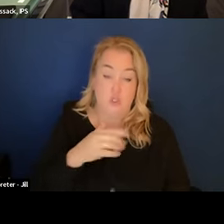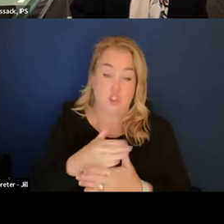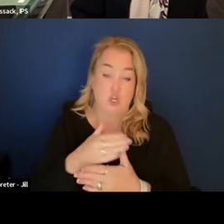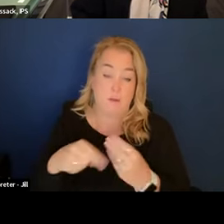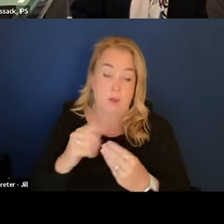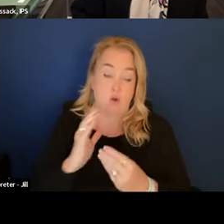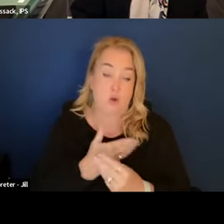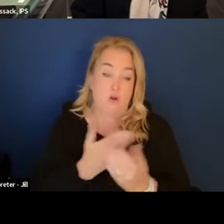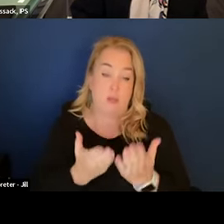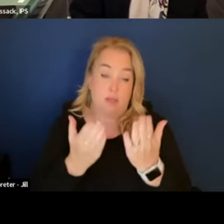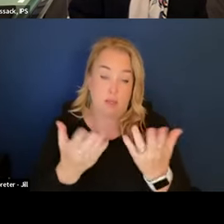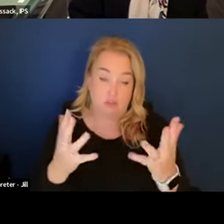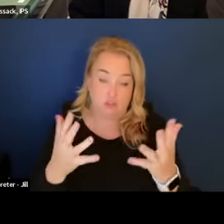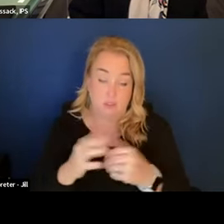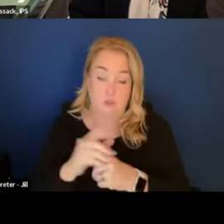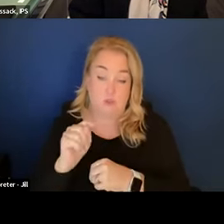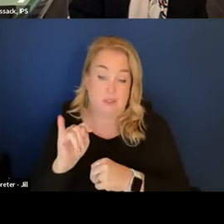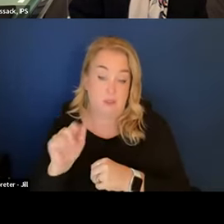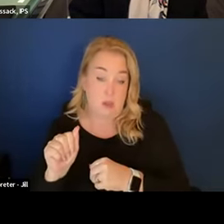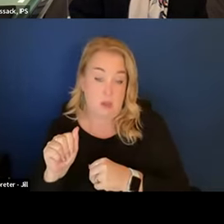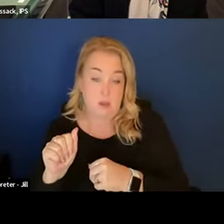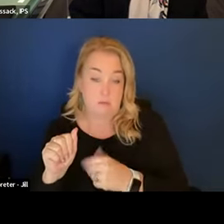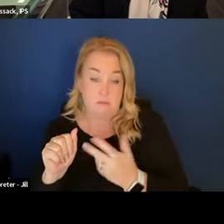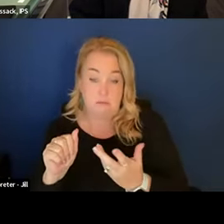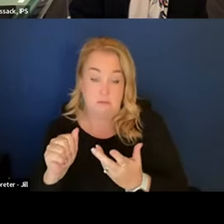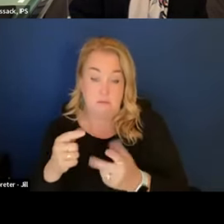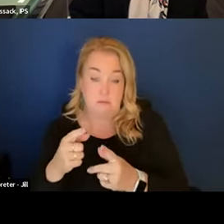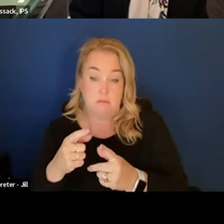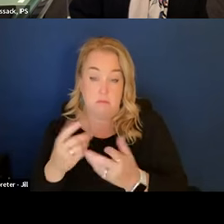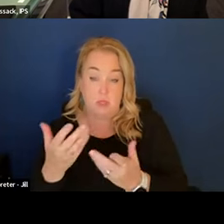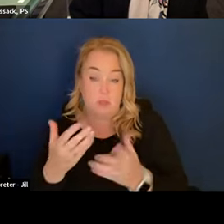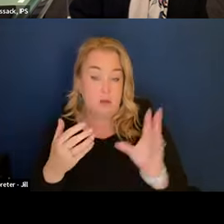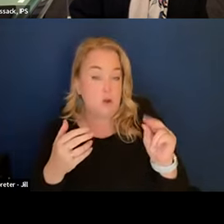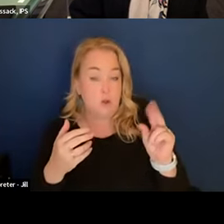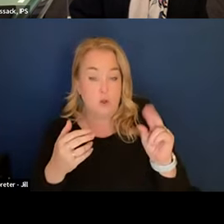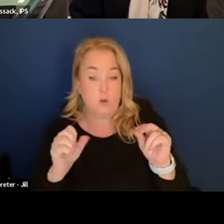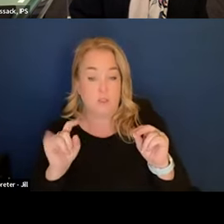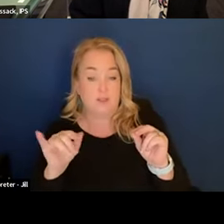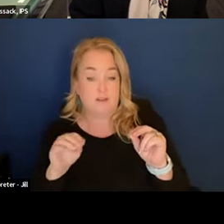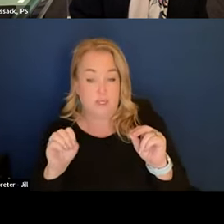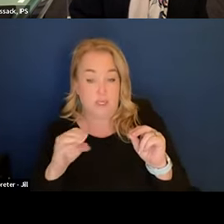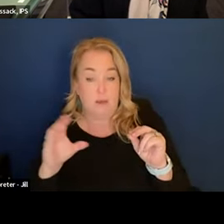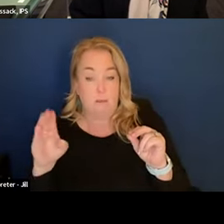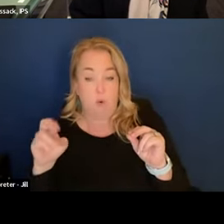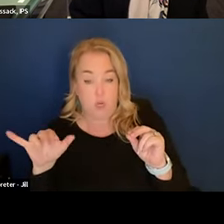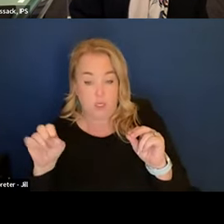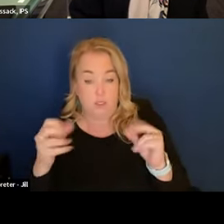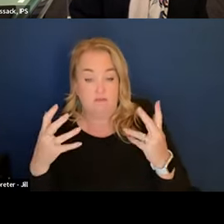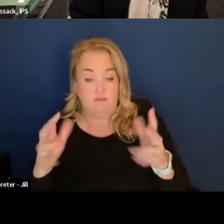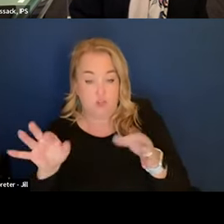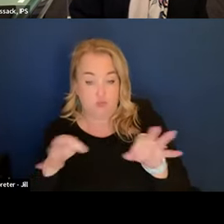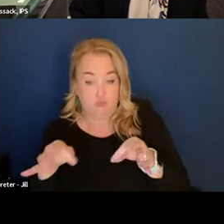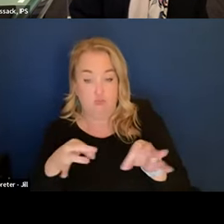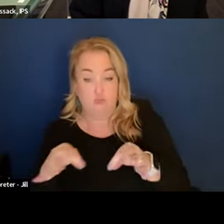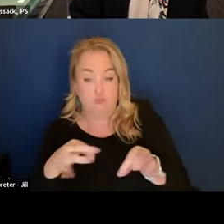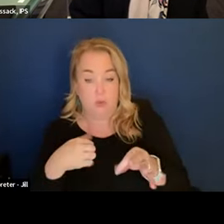recommendations. So Tia, just from your perspective, I do not. Stephanie and Boris kind of brought me up to speed. And so